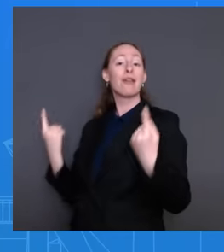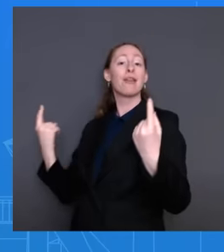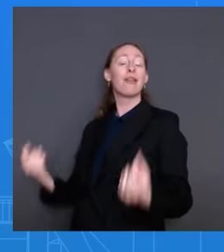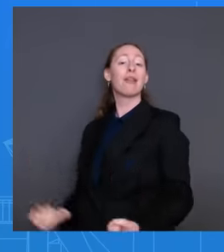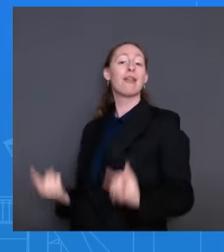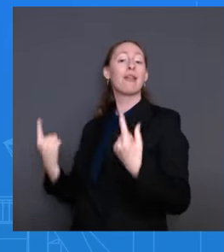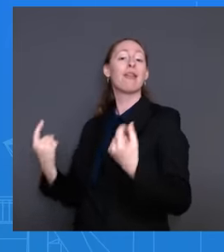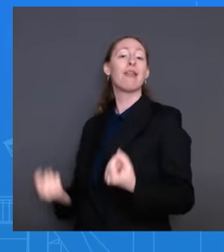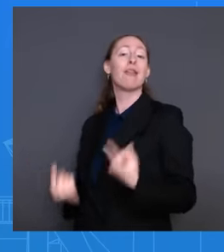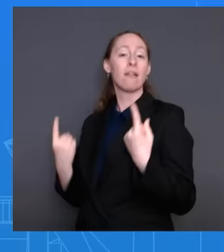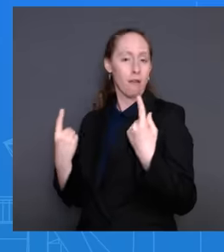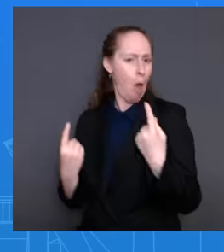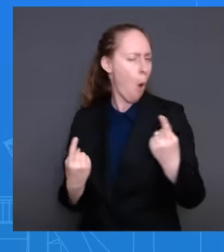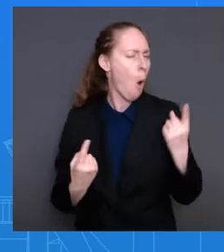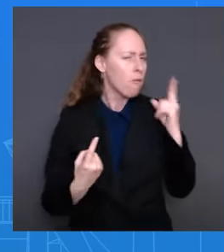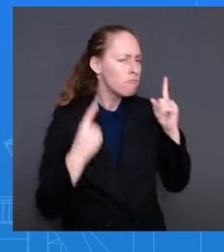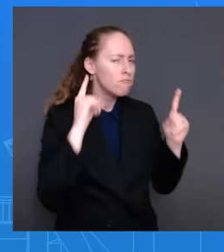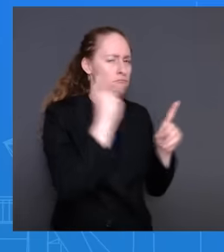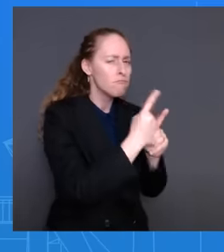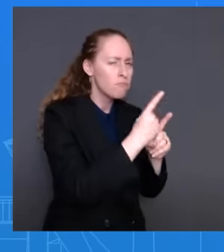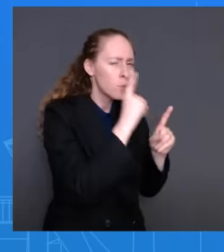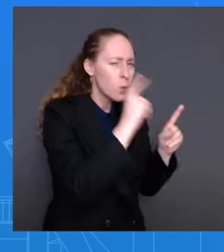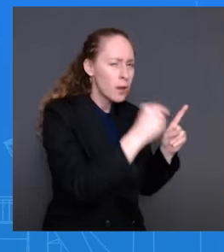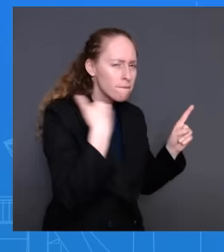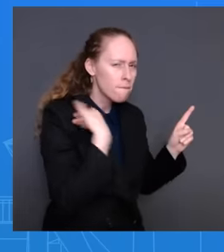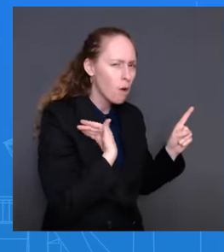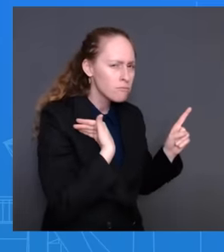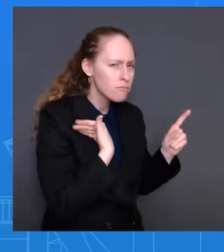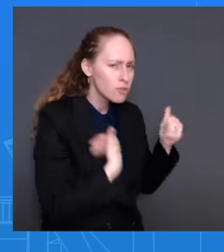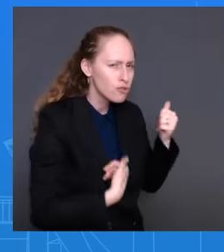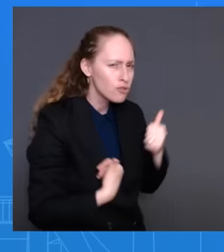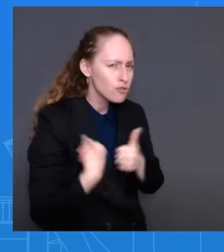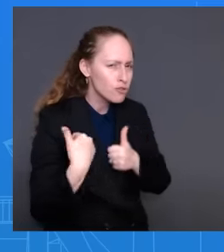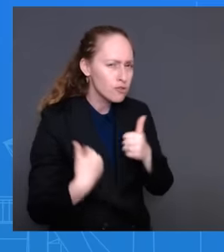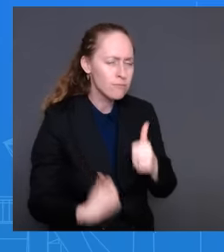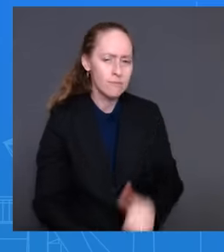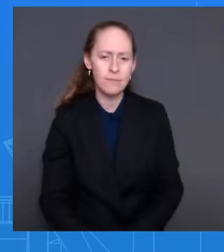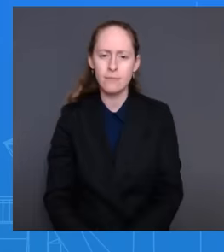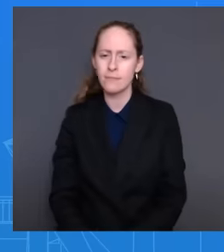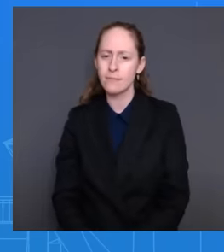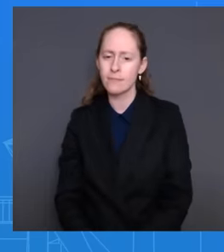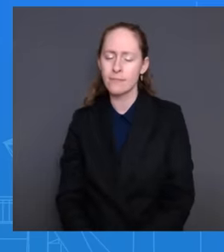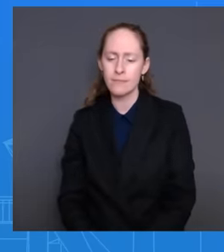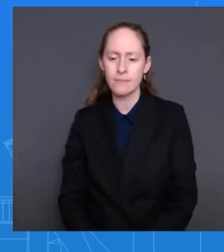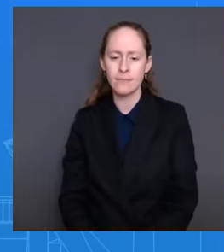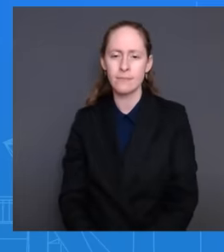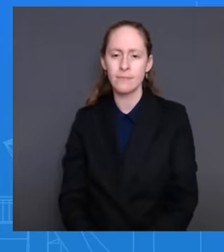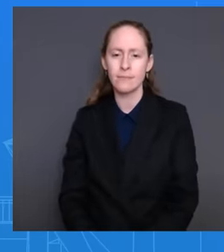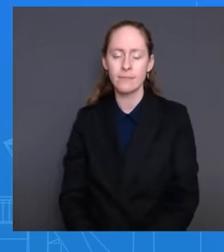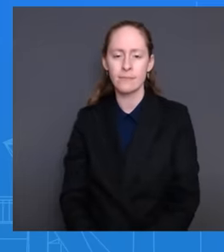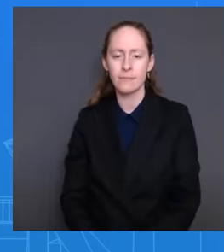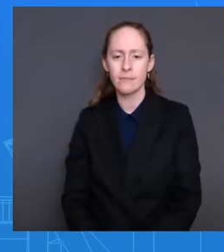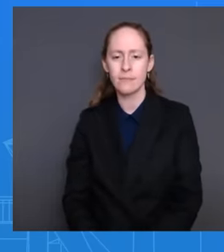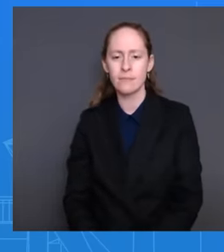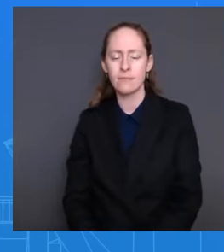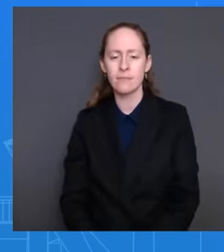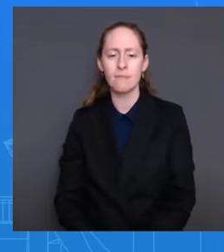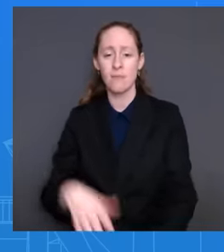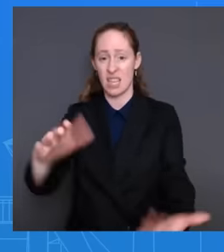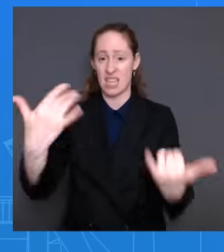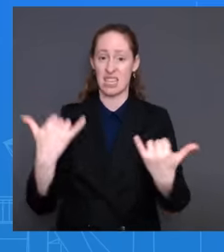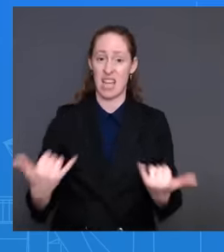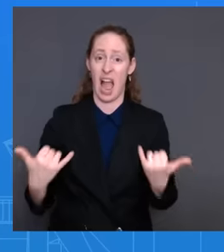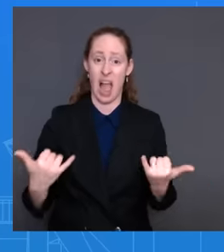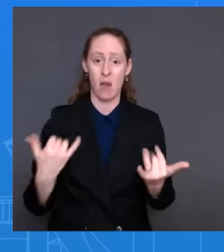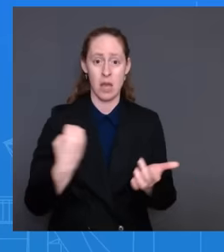and Brian just spoke to this, we are at a historic place when it comes to the economy, when it comes to